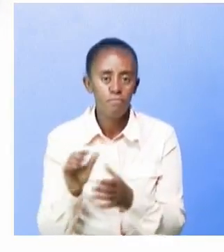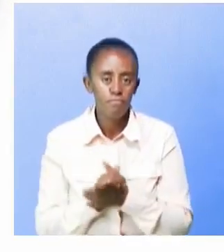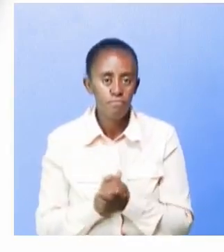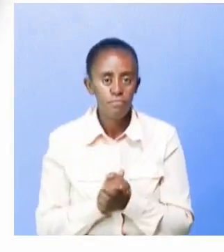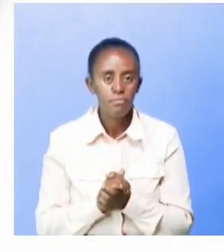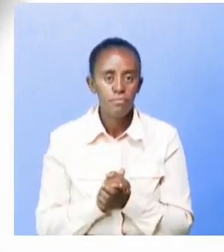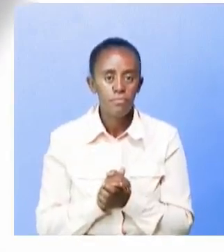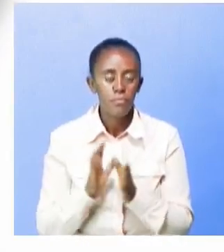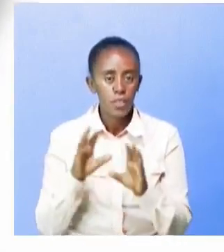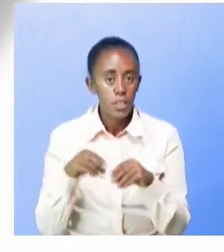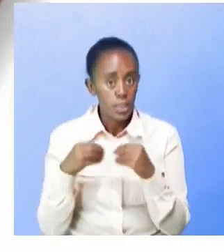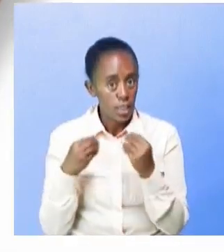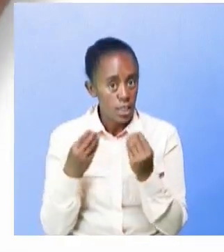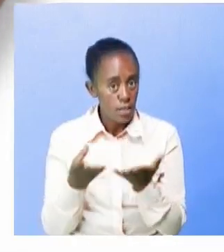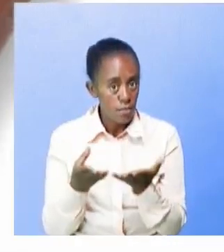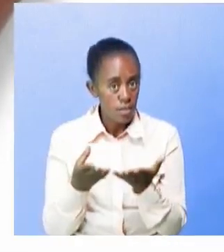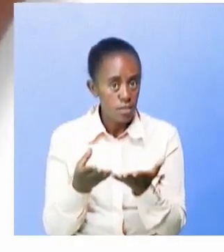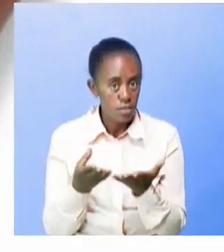in the given